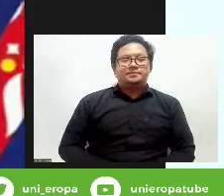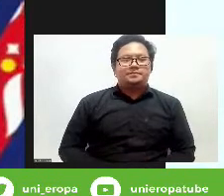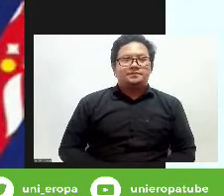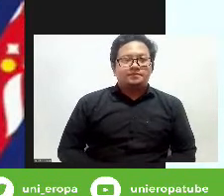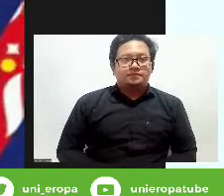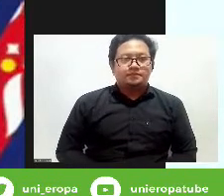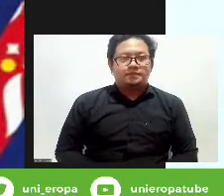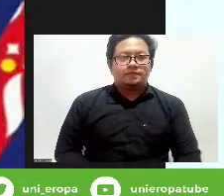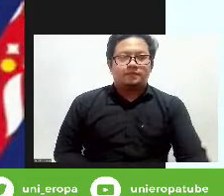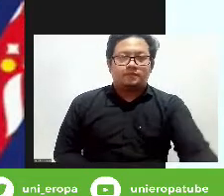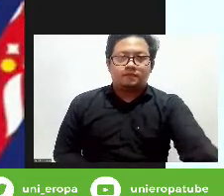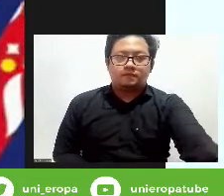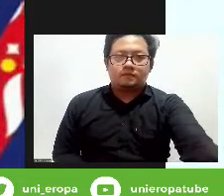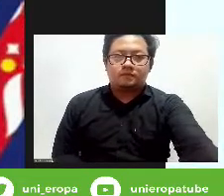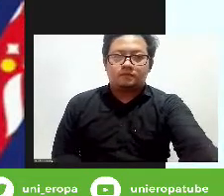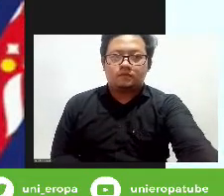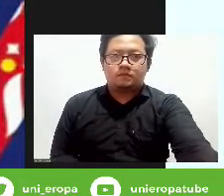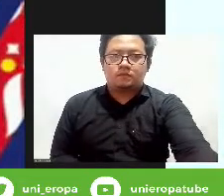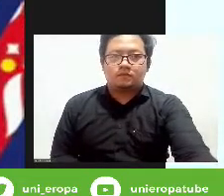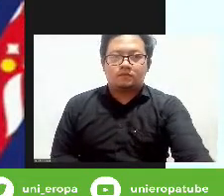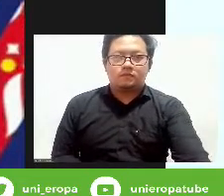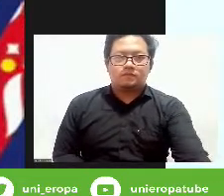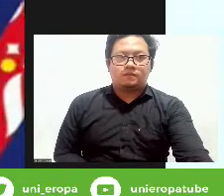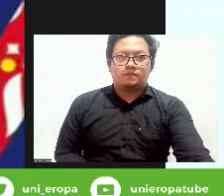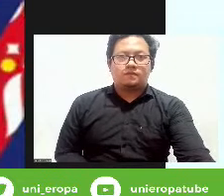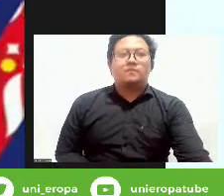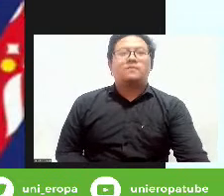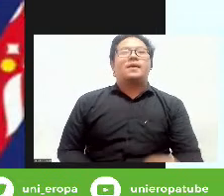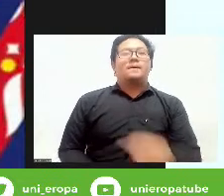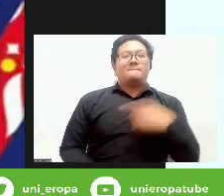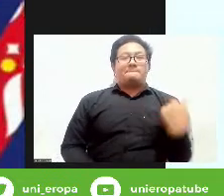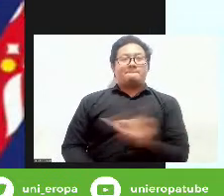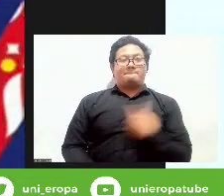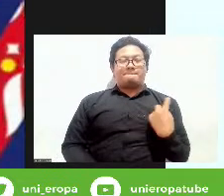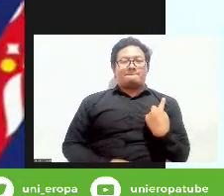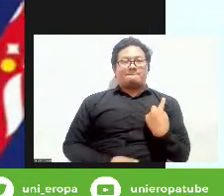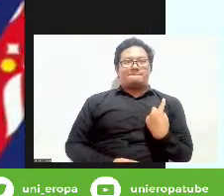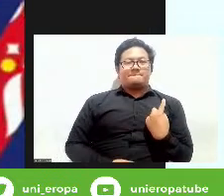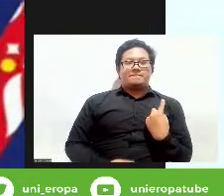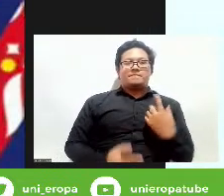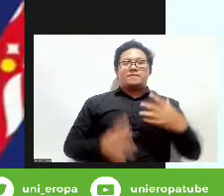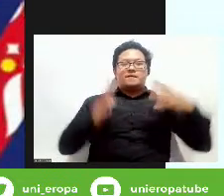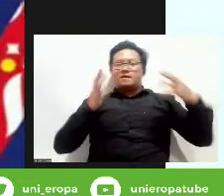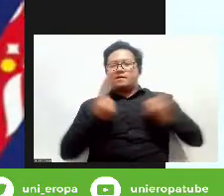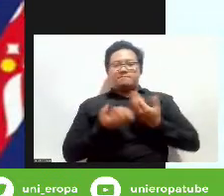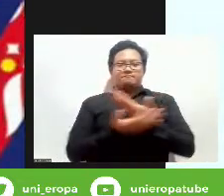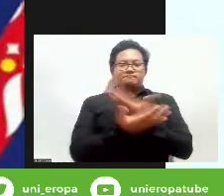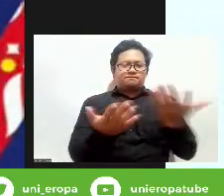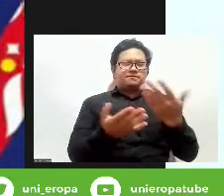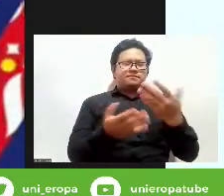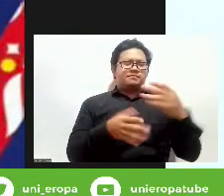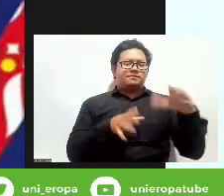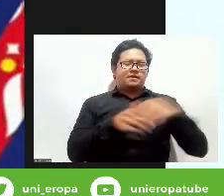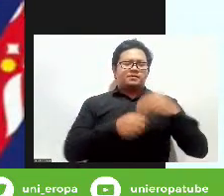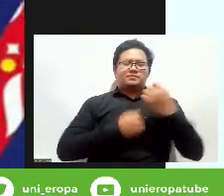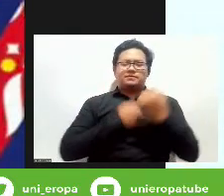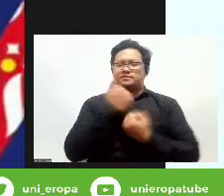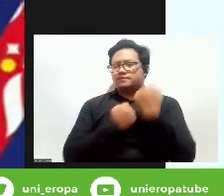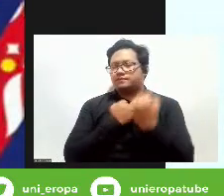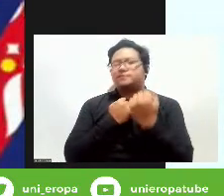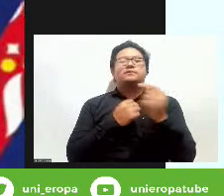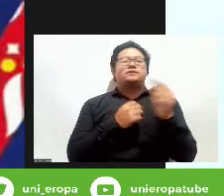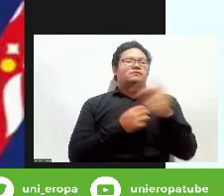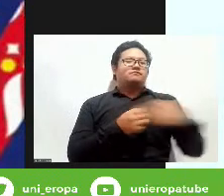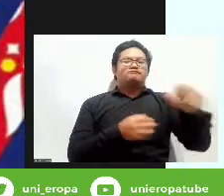and will you take action you can do love by promoting sustainable life